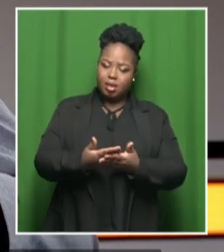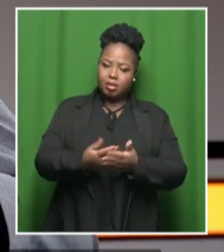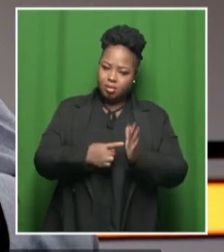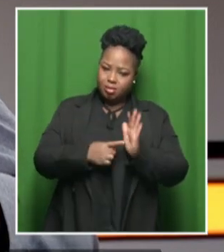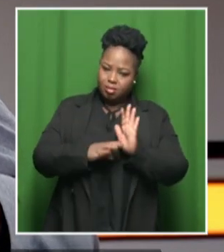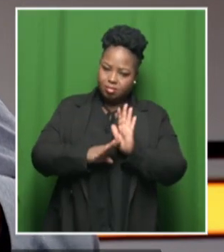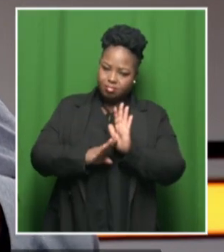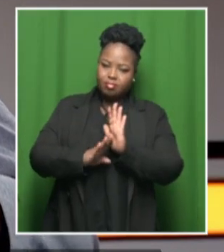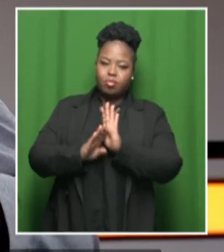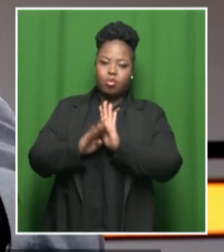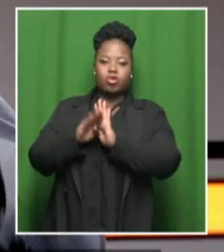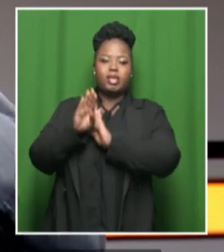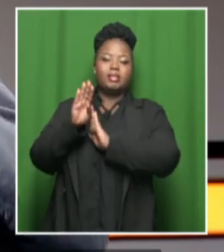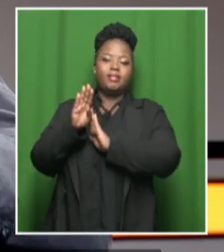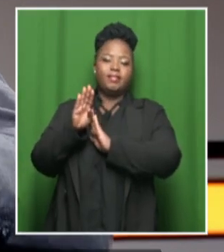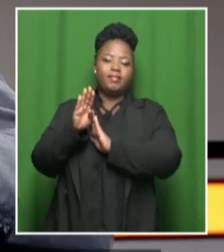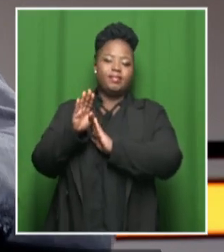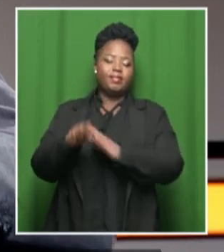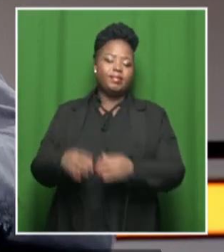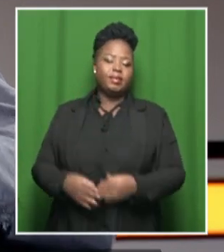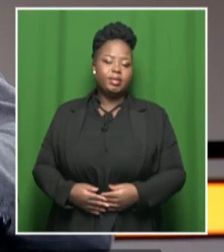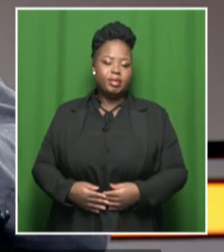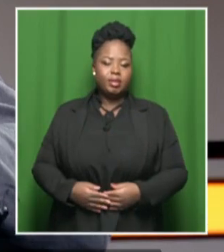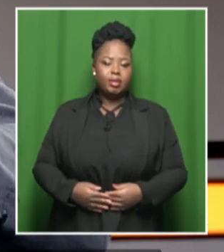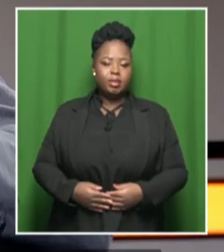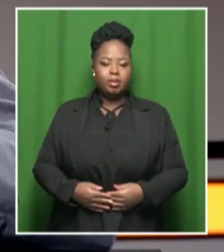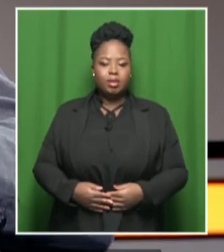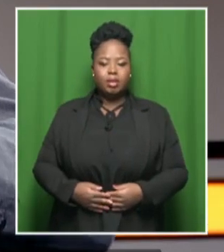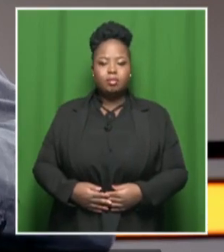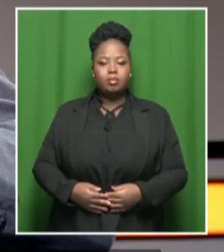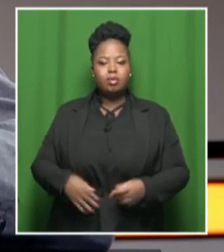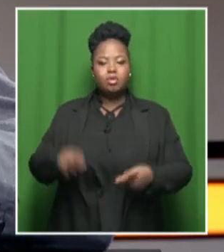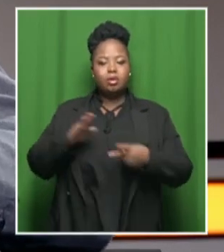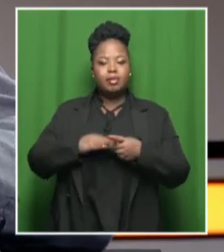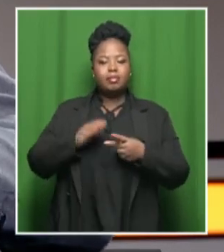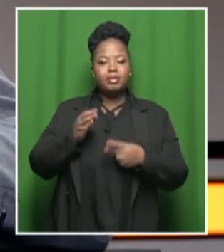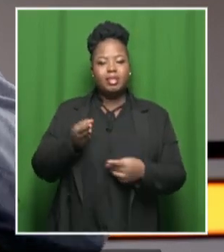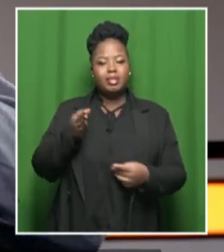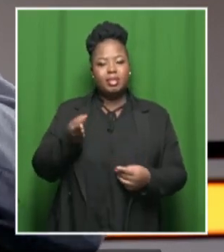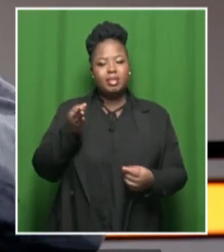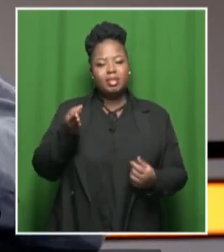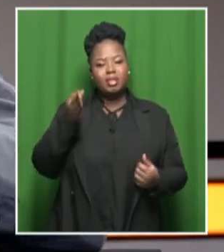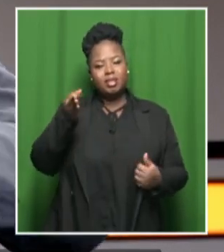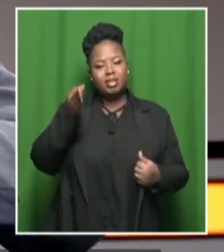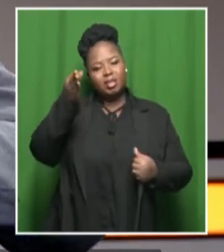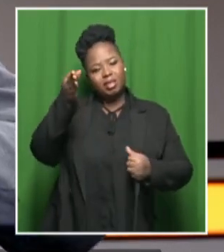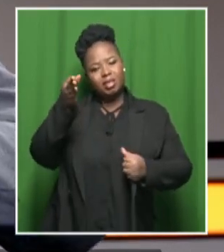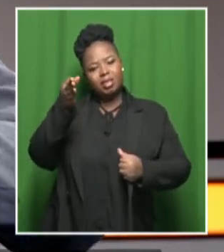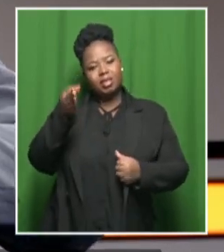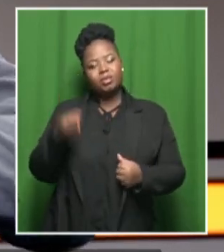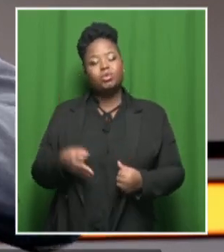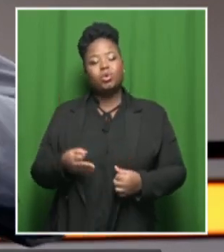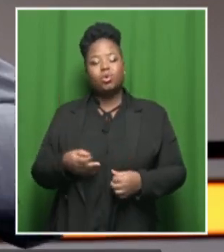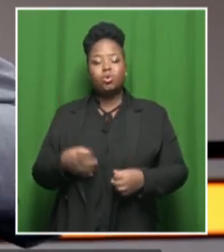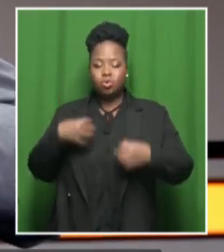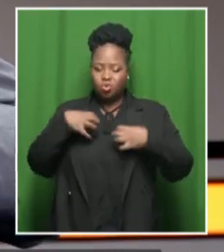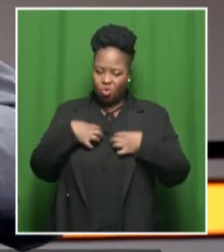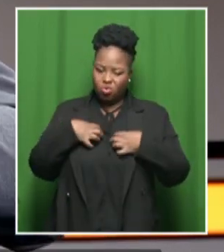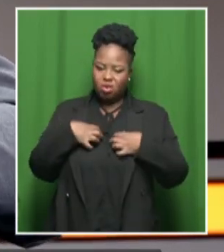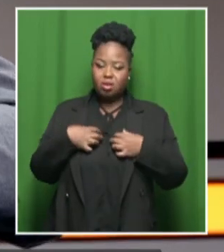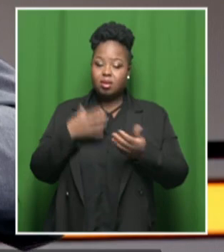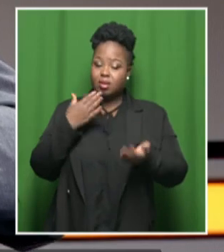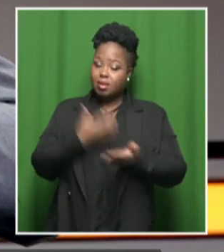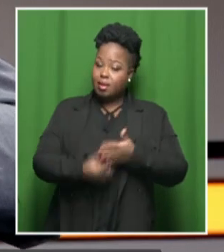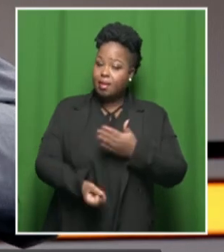actor which look at its own future to shape its own destiny. And this can be